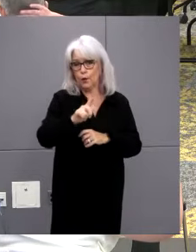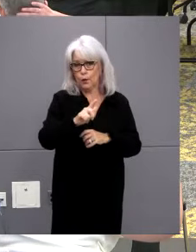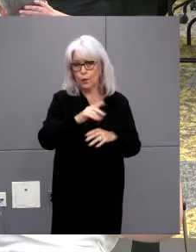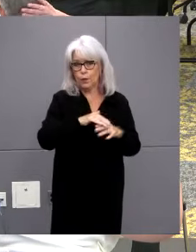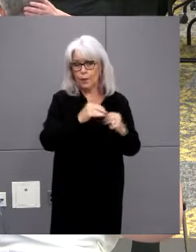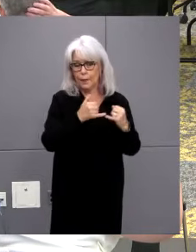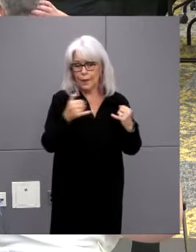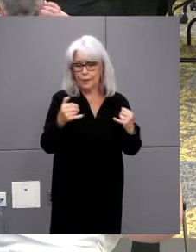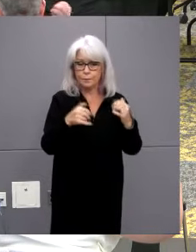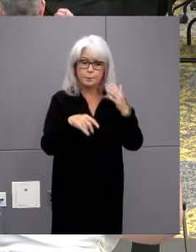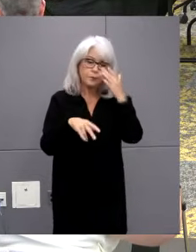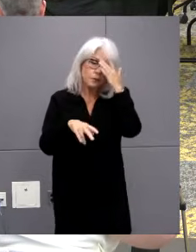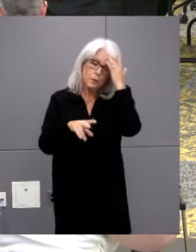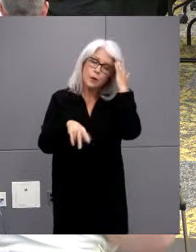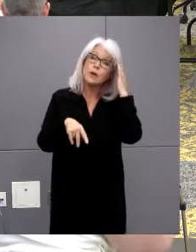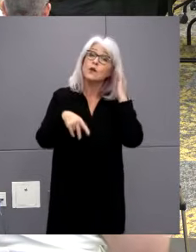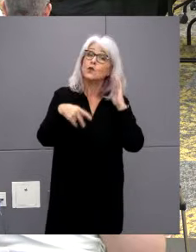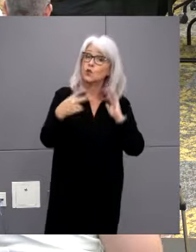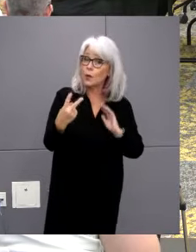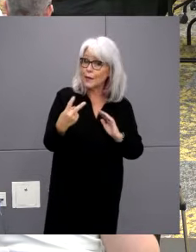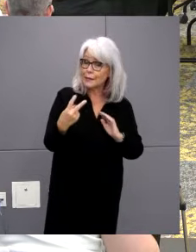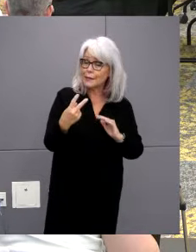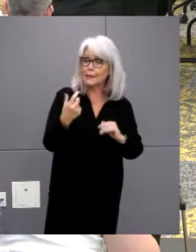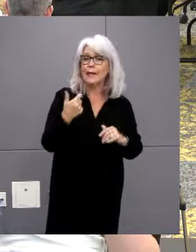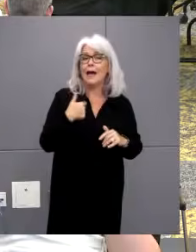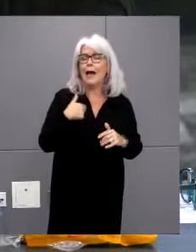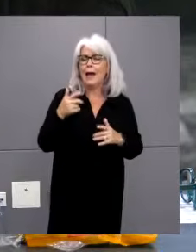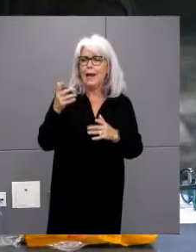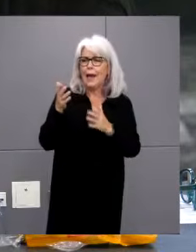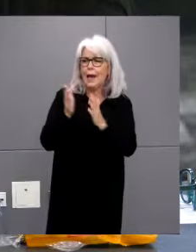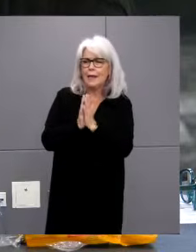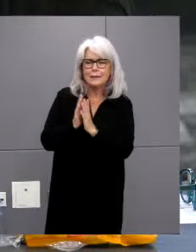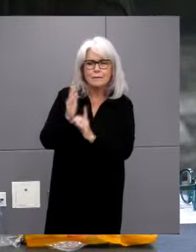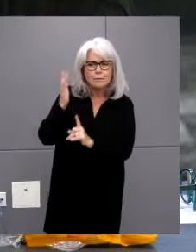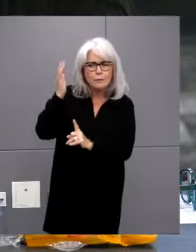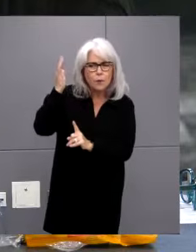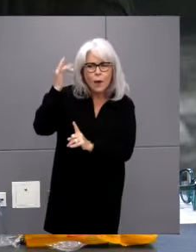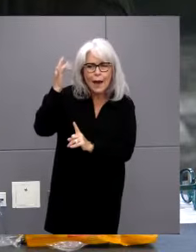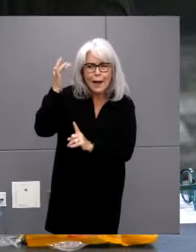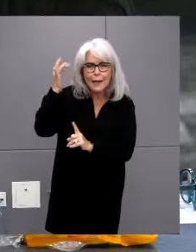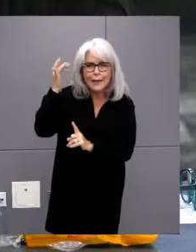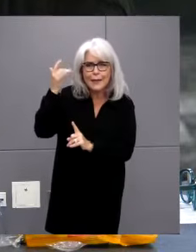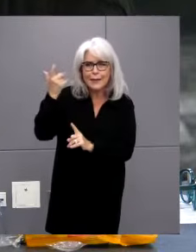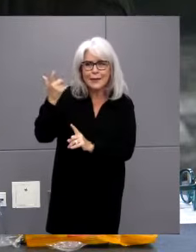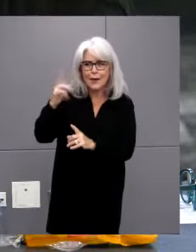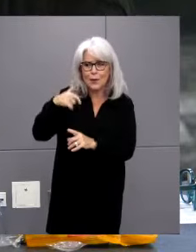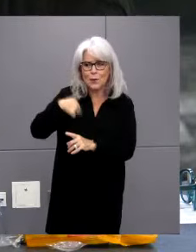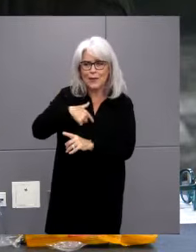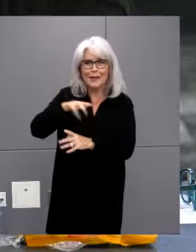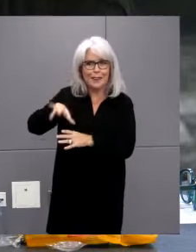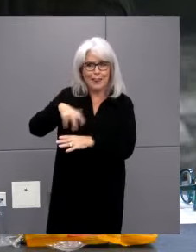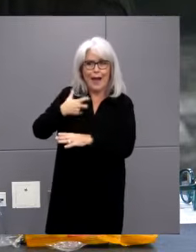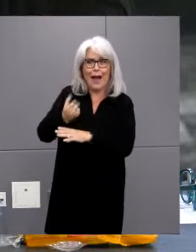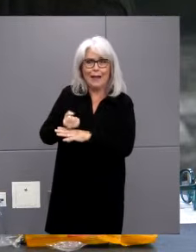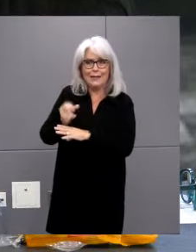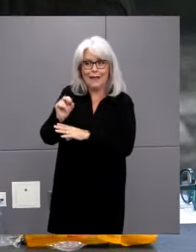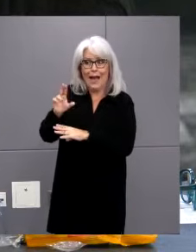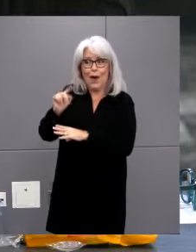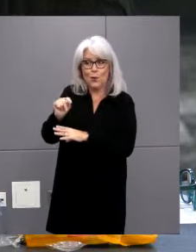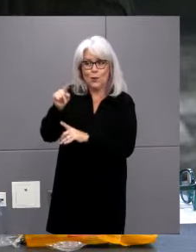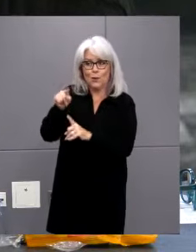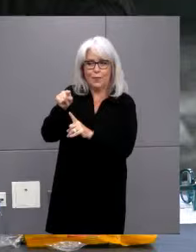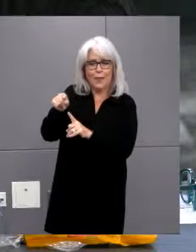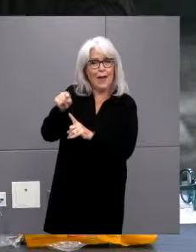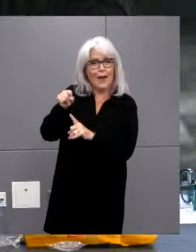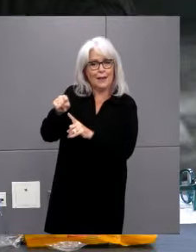So twice I brought up. Originally, I had asked why are we locked out of